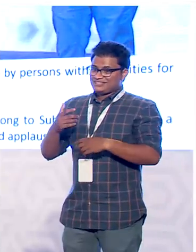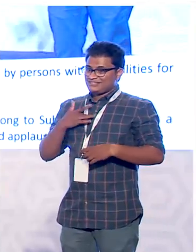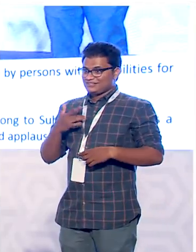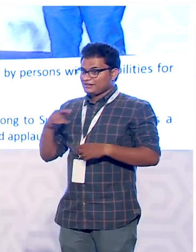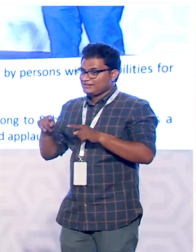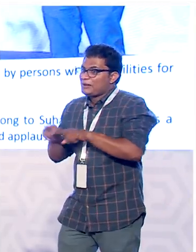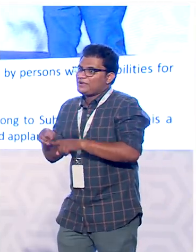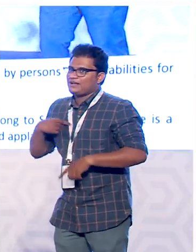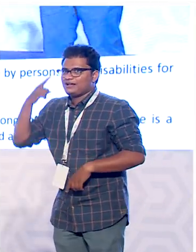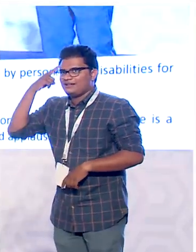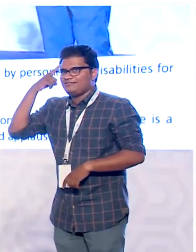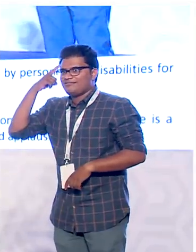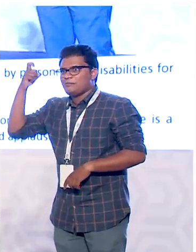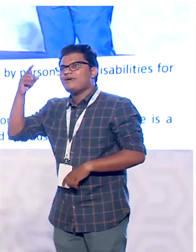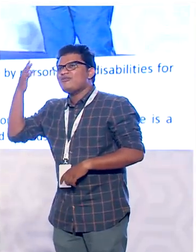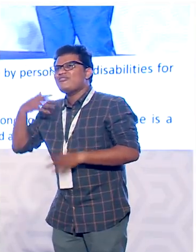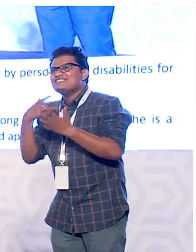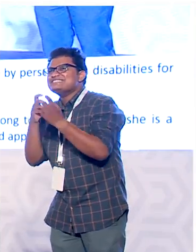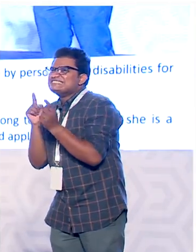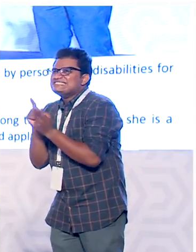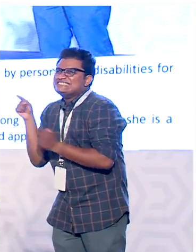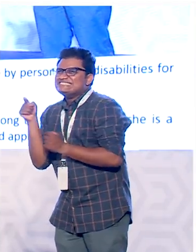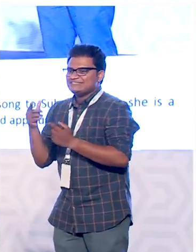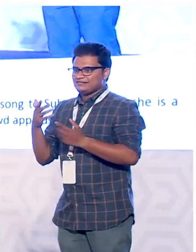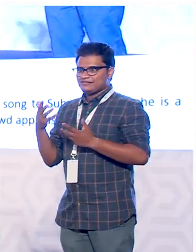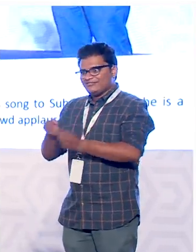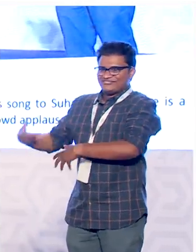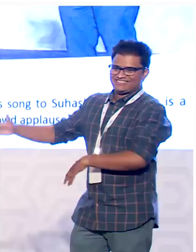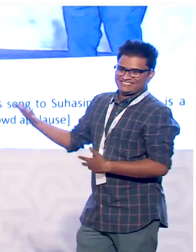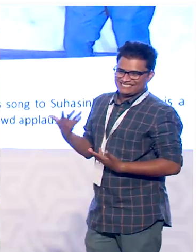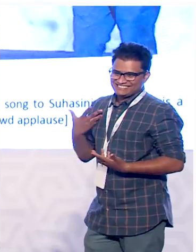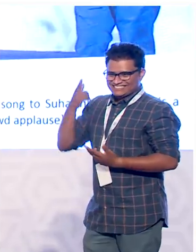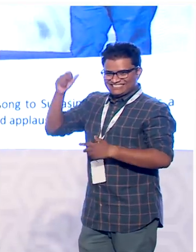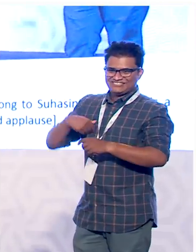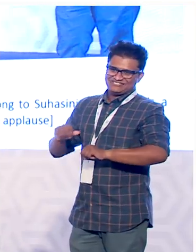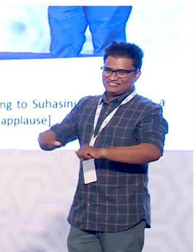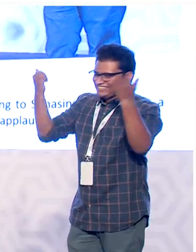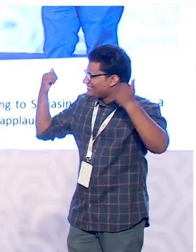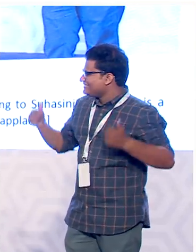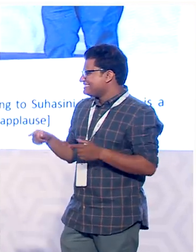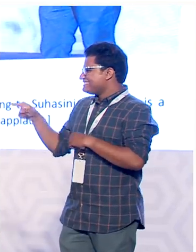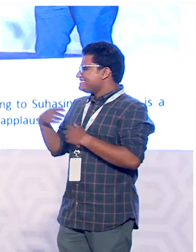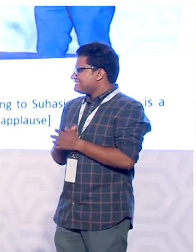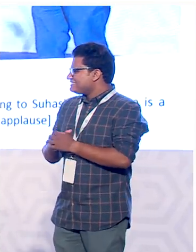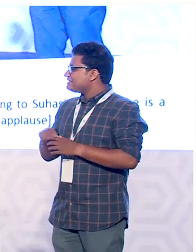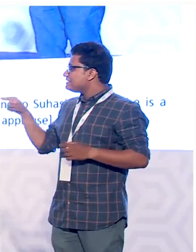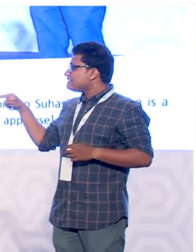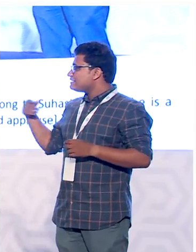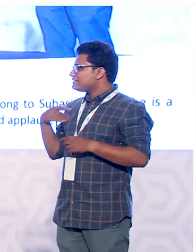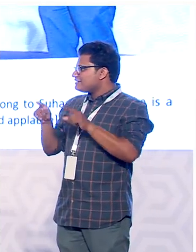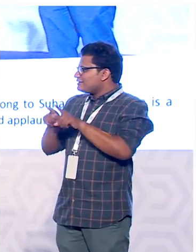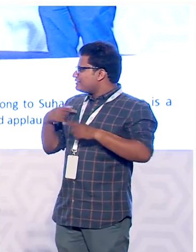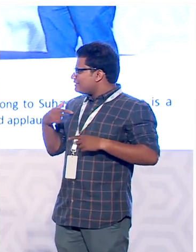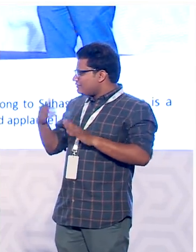dream come true moment for me, and I want to relish each and every moment I'm sitting here with you. Thank you so much. Yep, like you